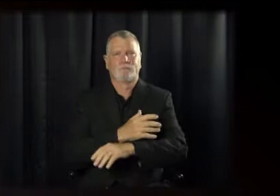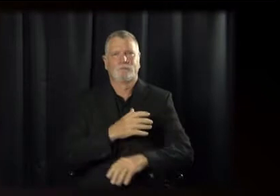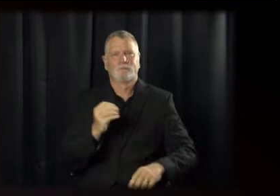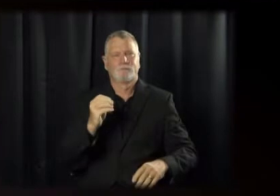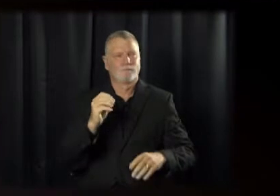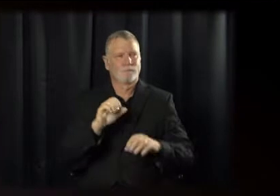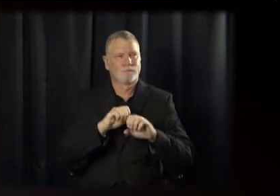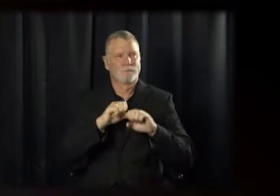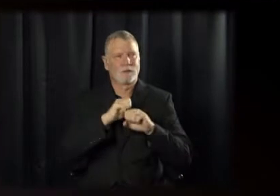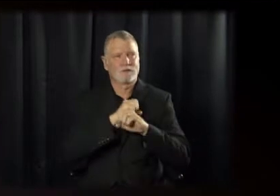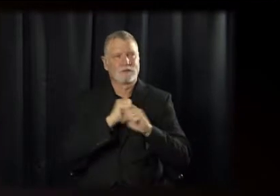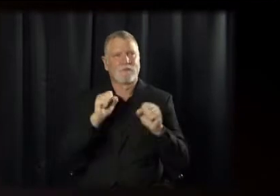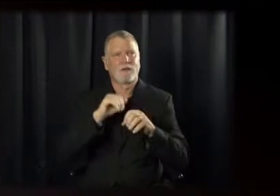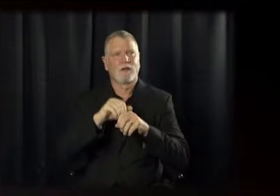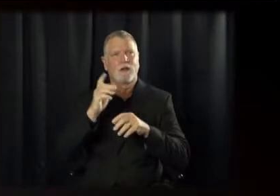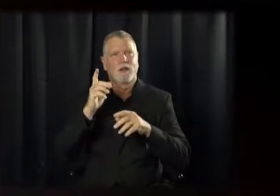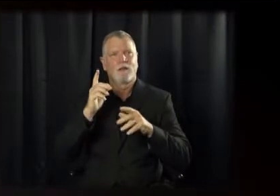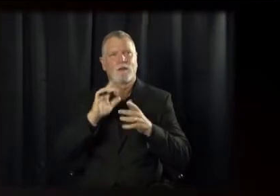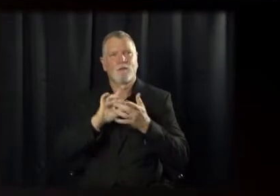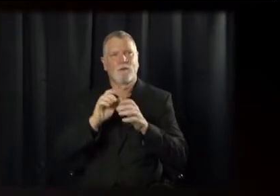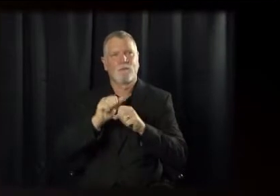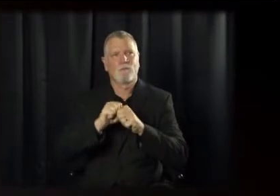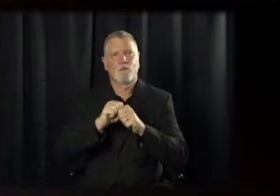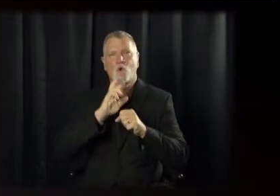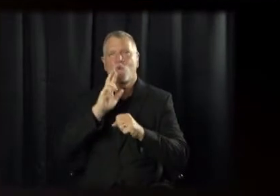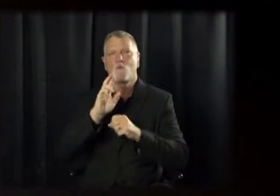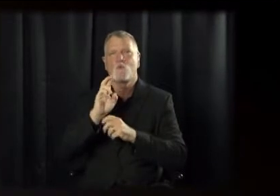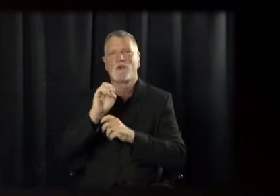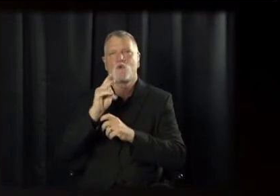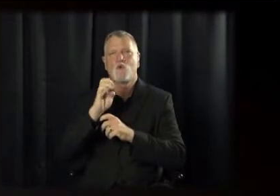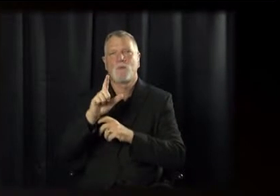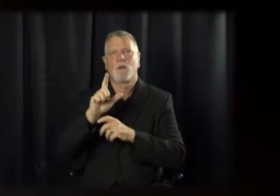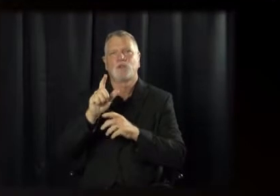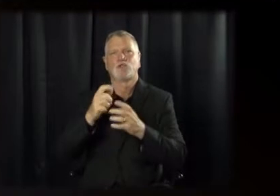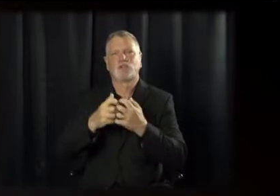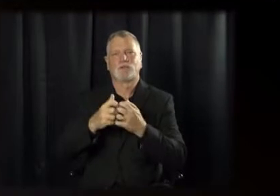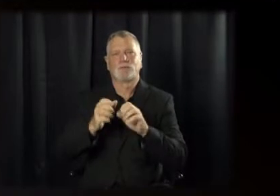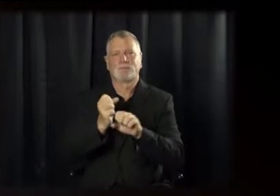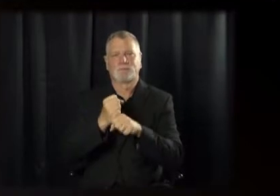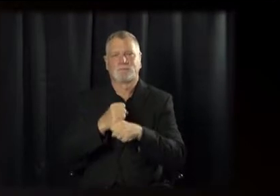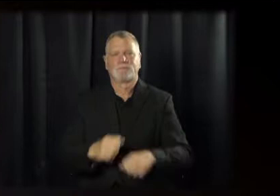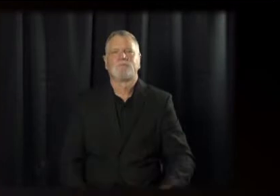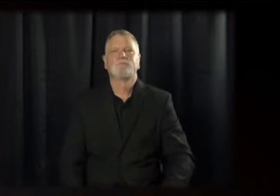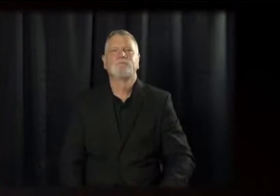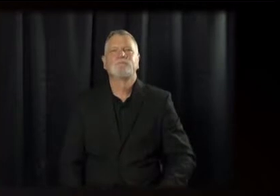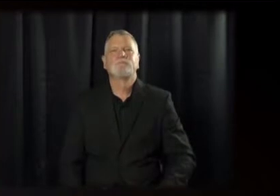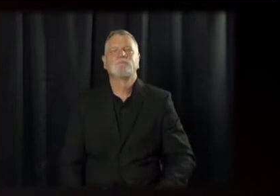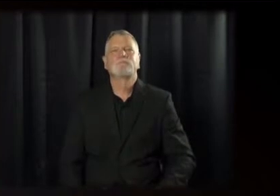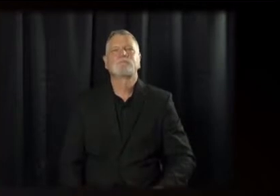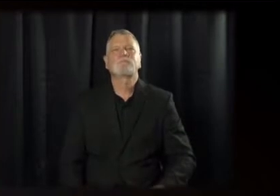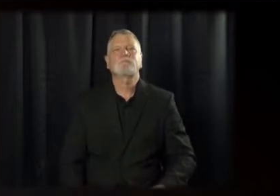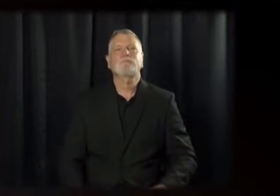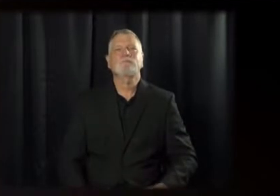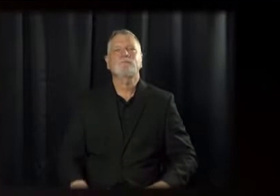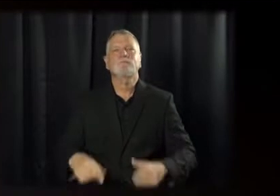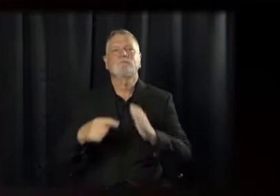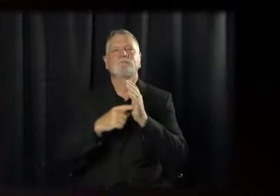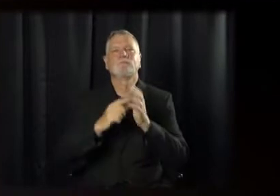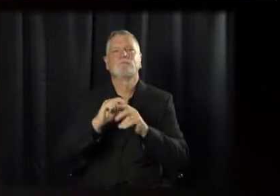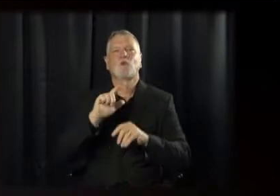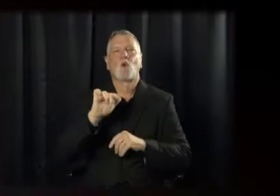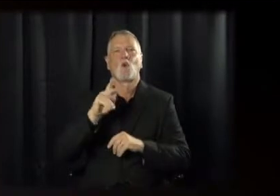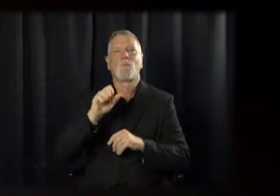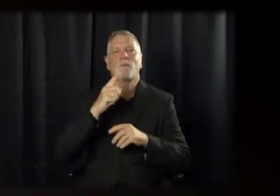workplace safety and enabling the integration of renewable generation. Examples of areas LUMA